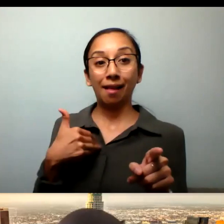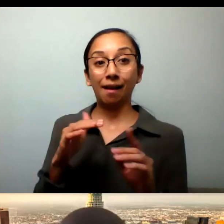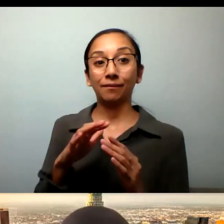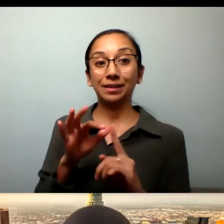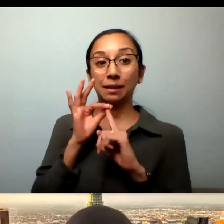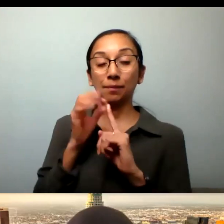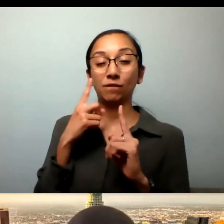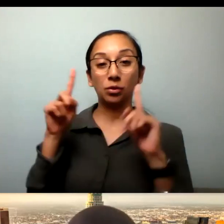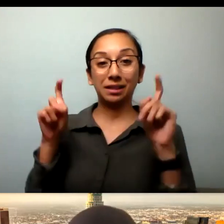education students?